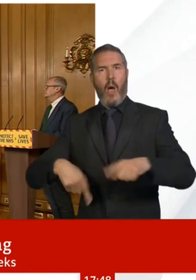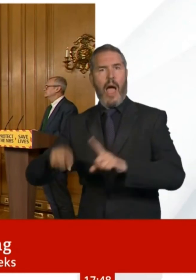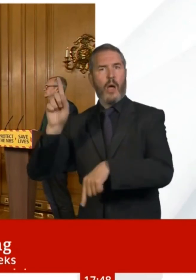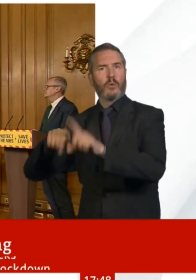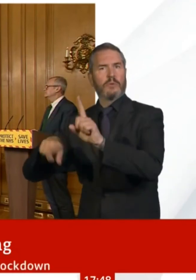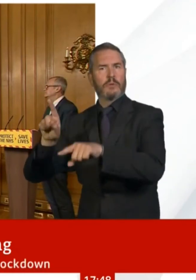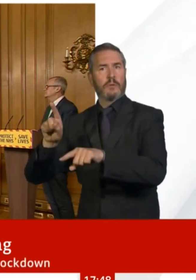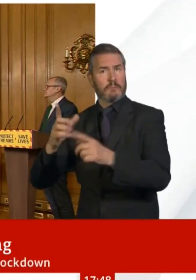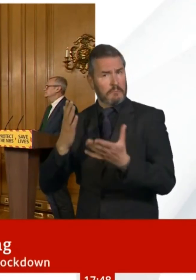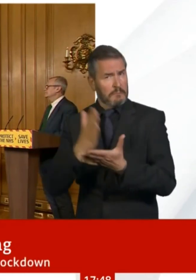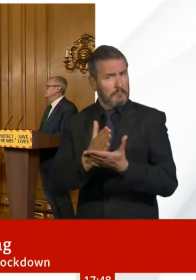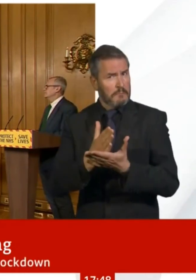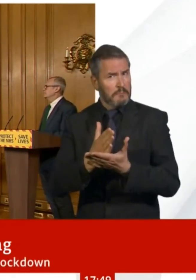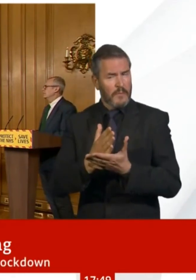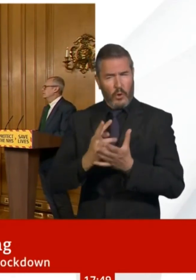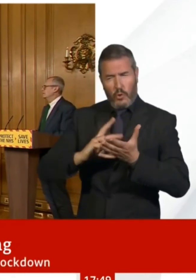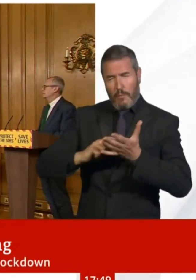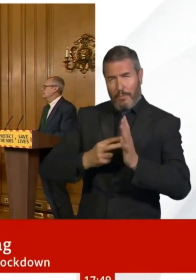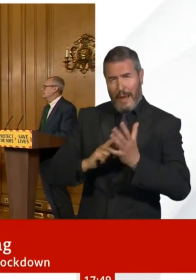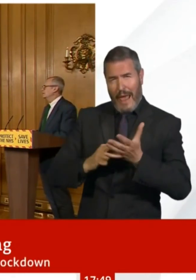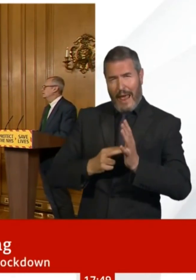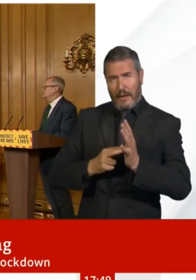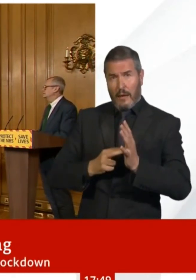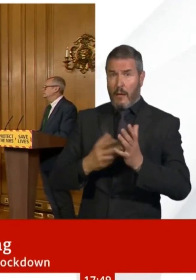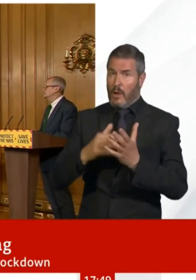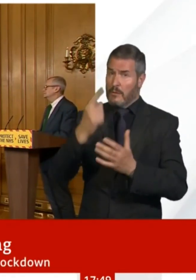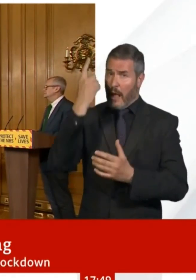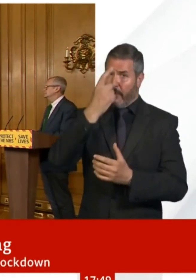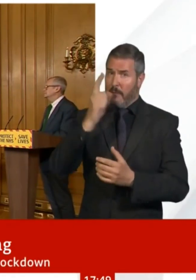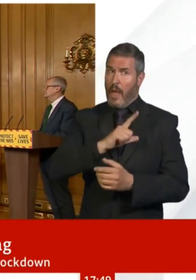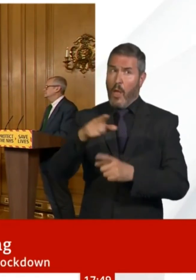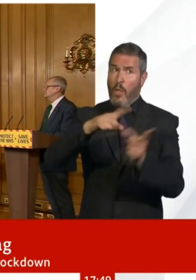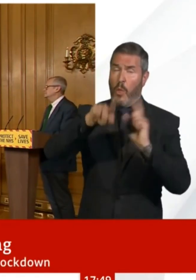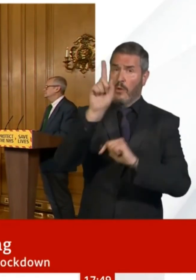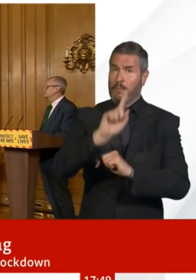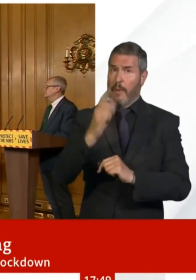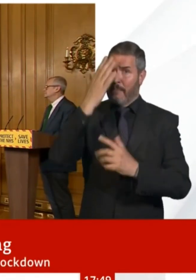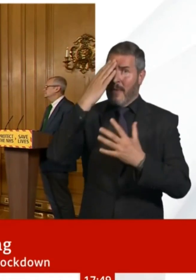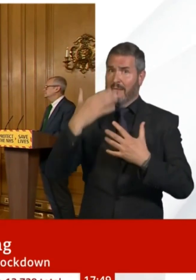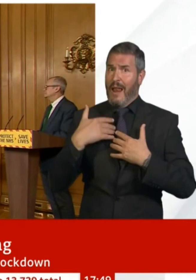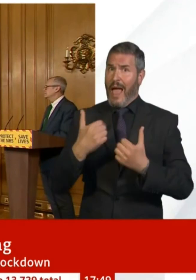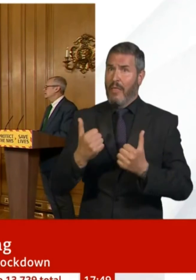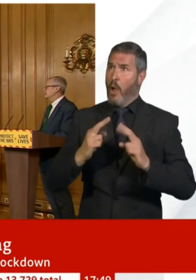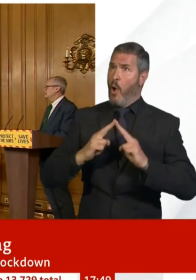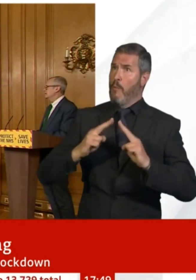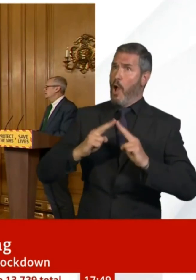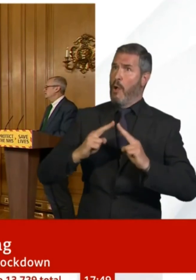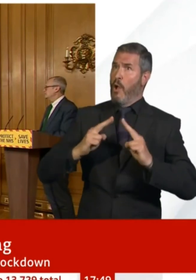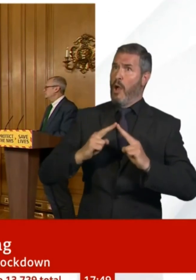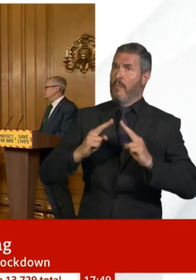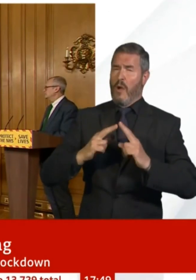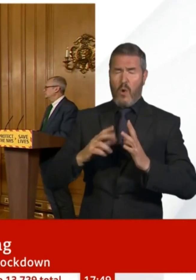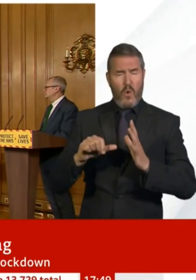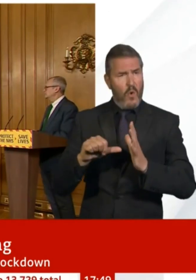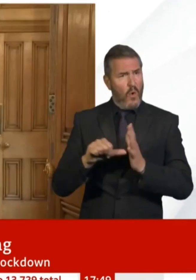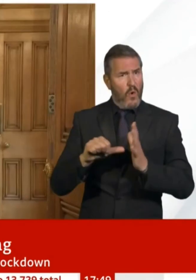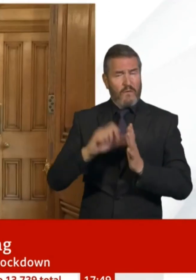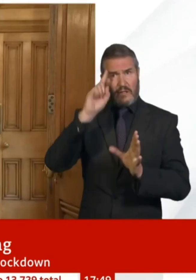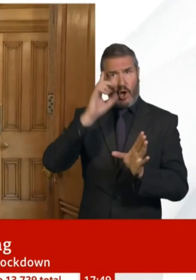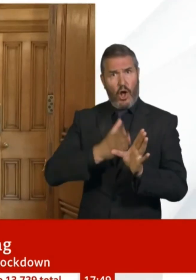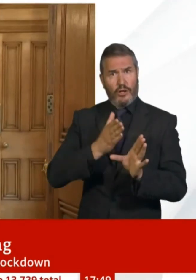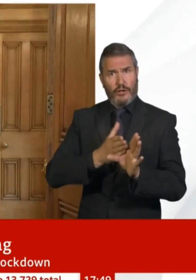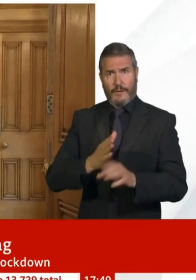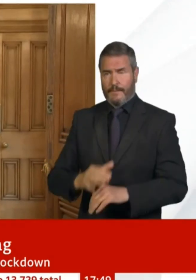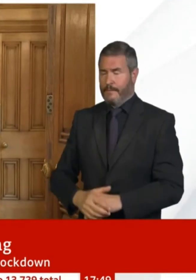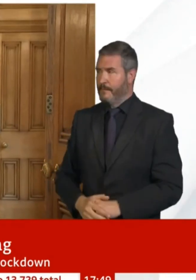what steps is the government taking to tackle mental health problems as a result of the pandemic? Well, there's